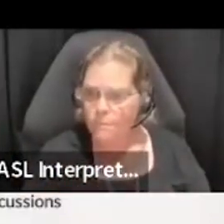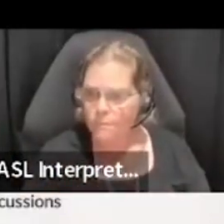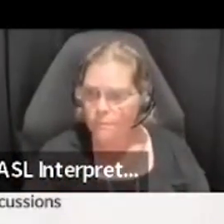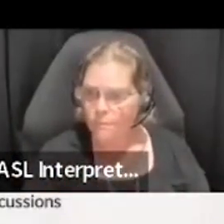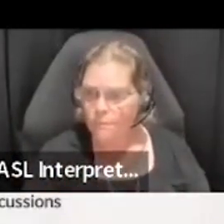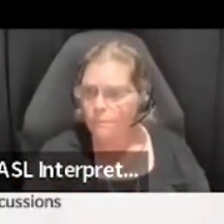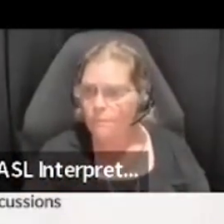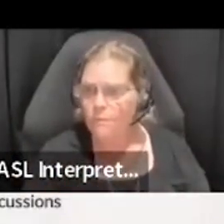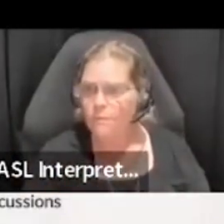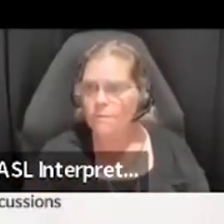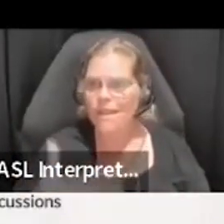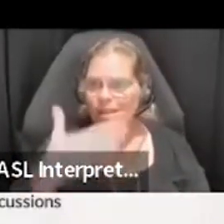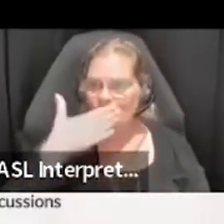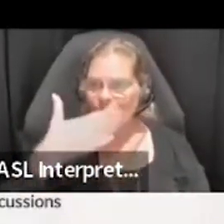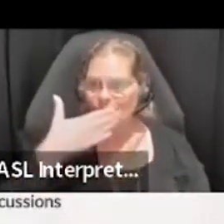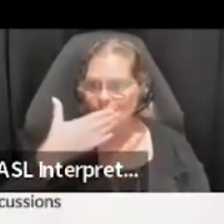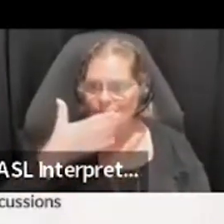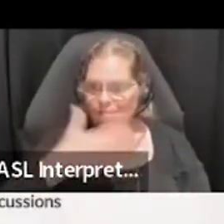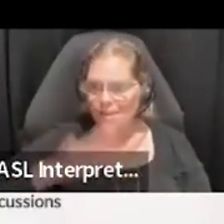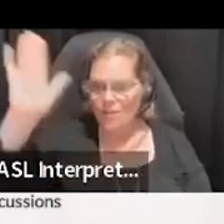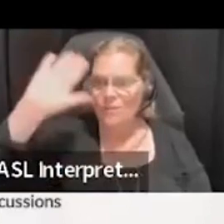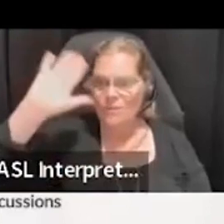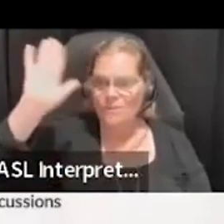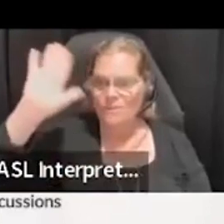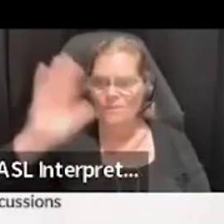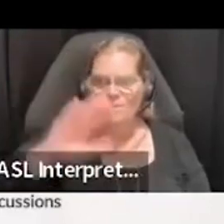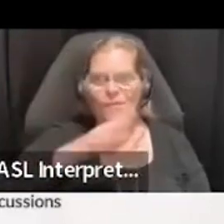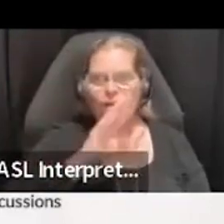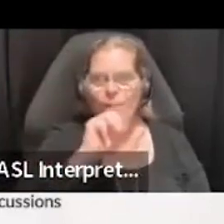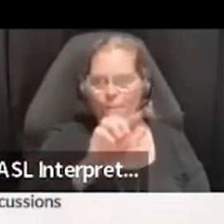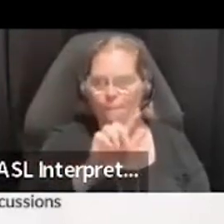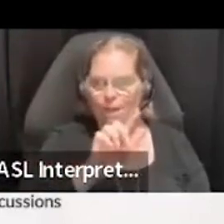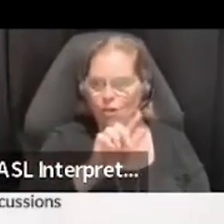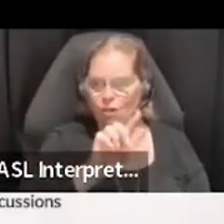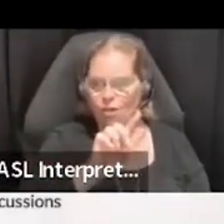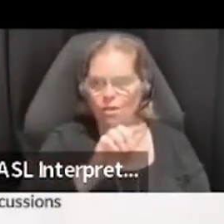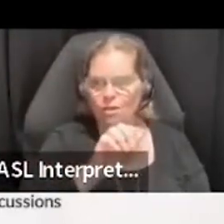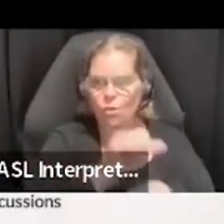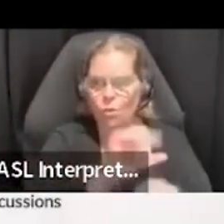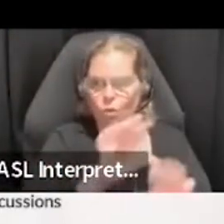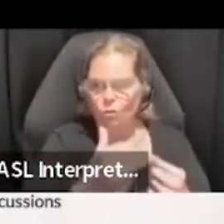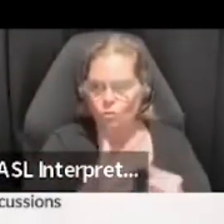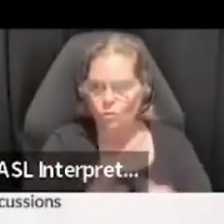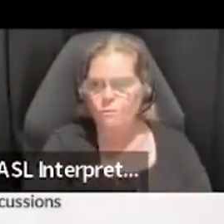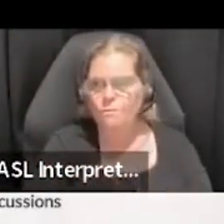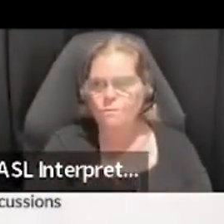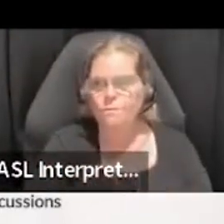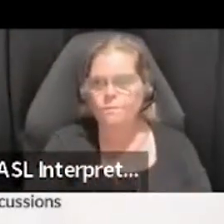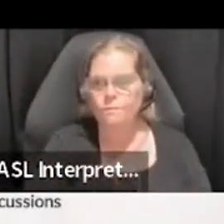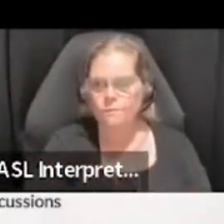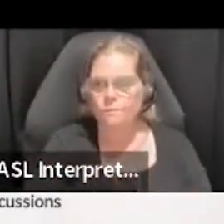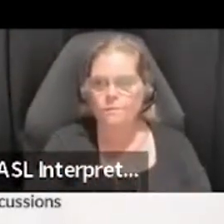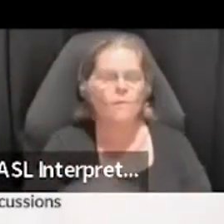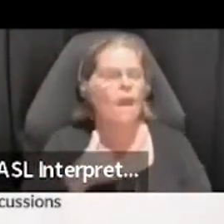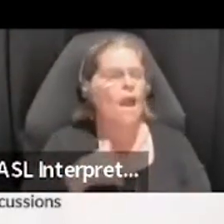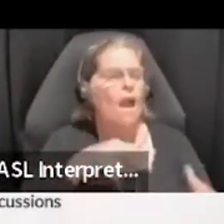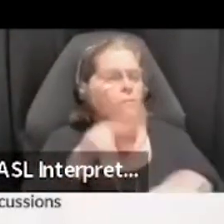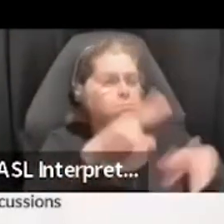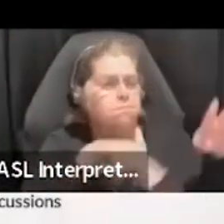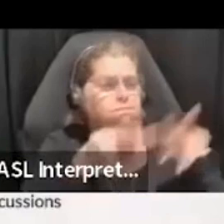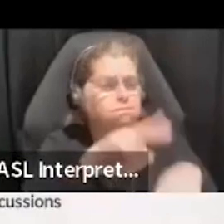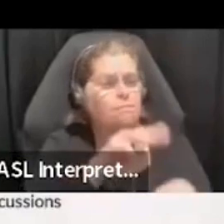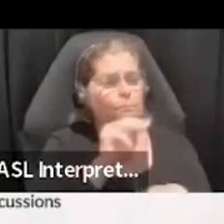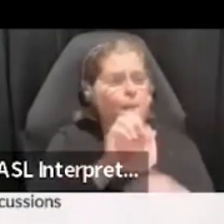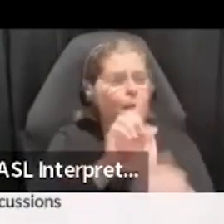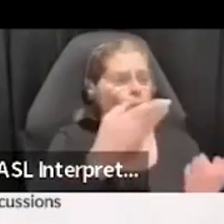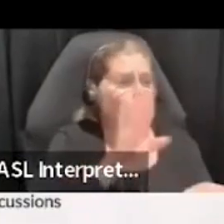Thank you, and good afternoon, Maryland Blueprint Work Group. I have been browsing through the Maryland Blueprint, and I have